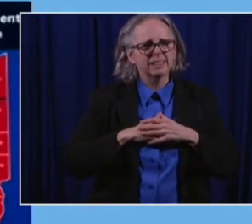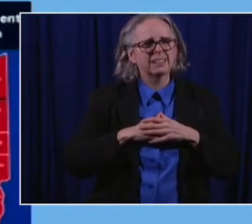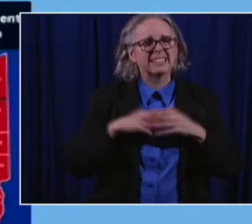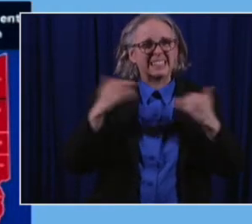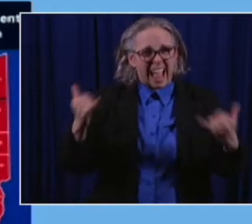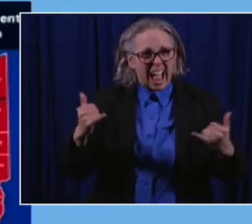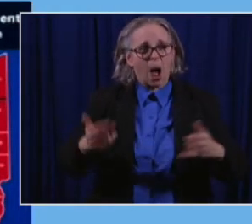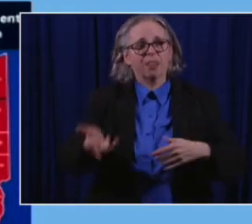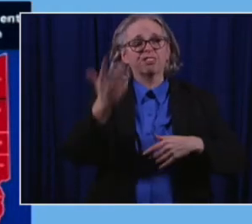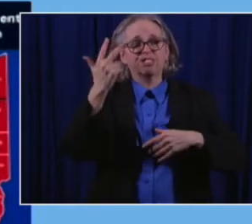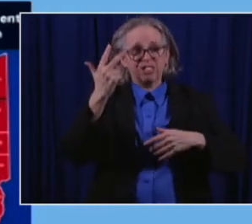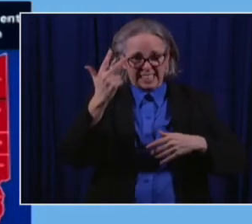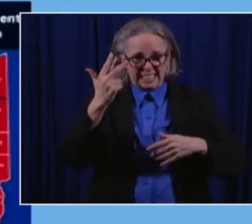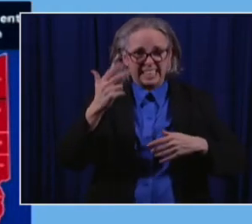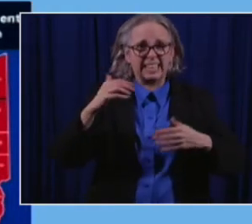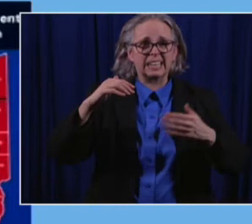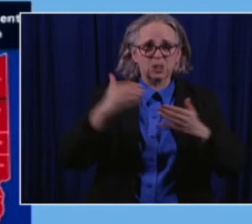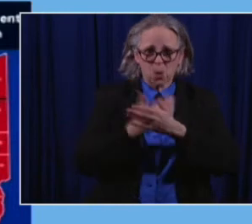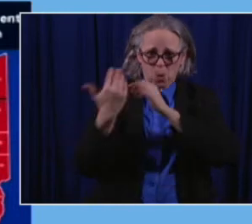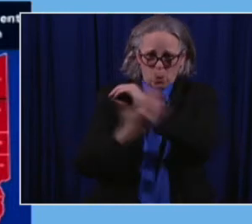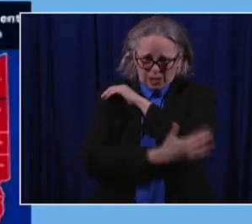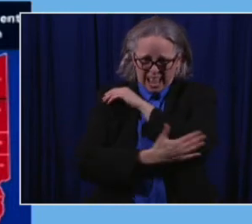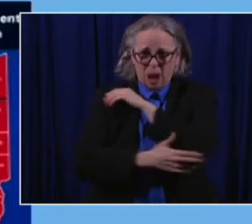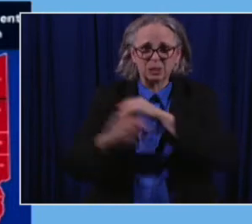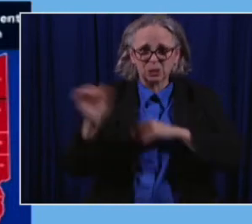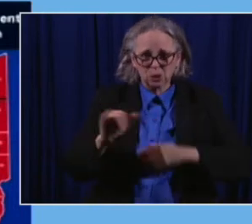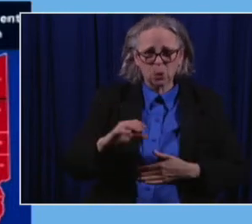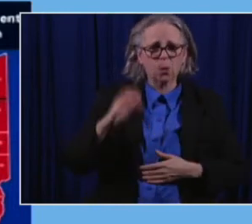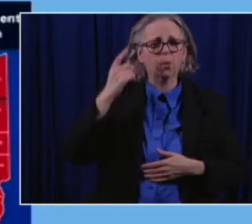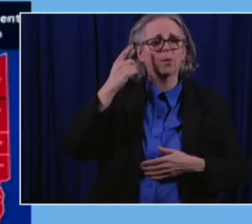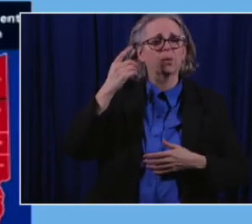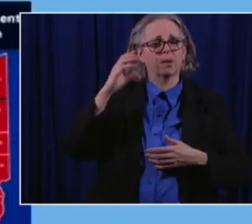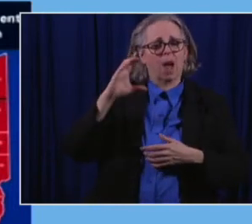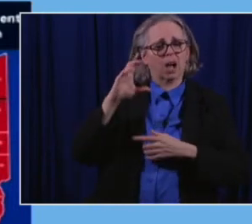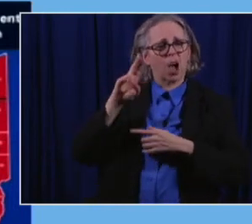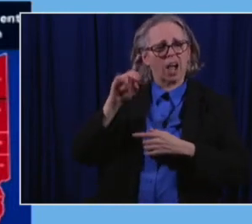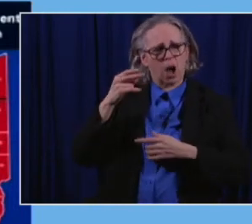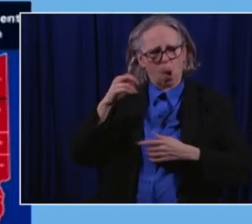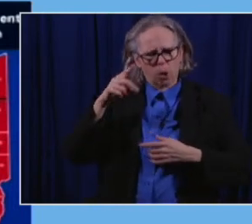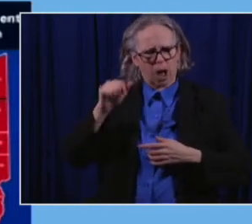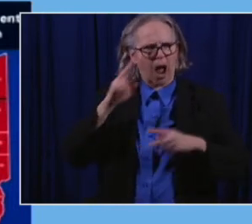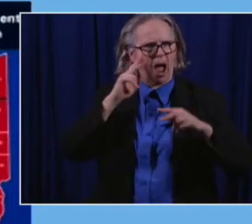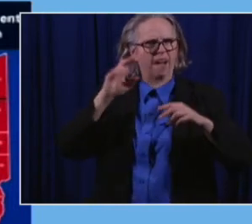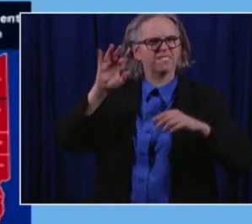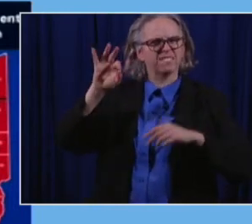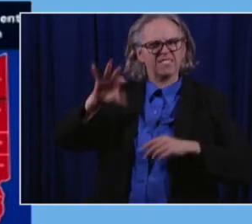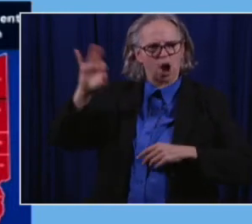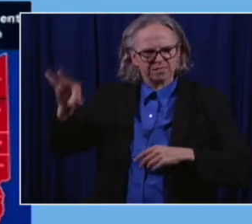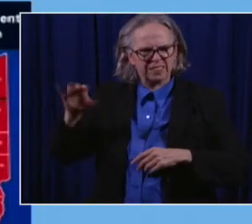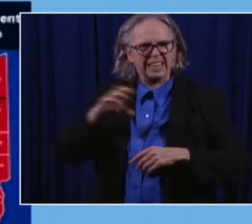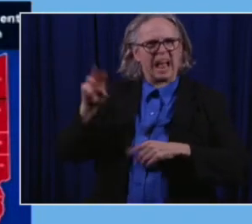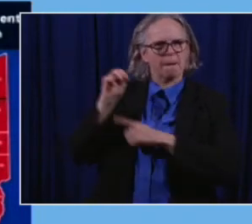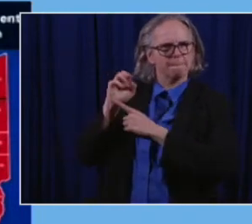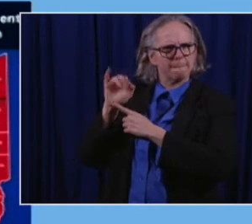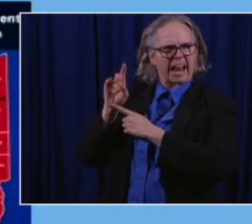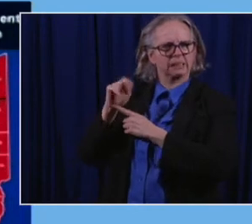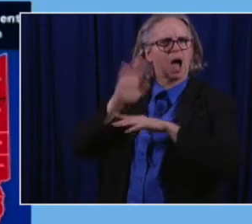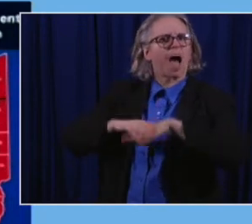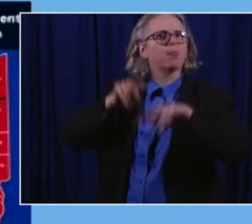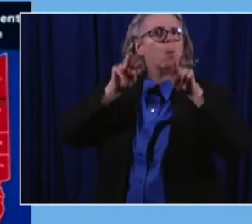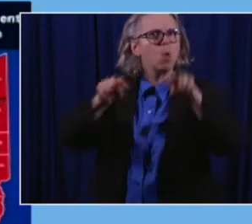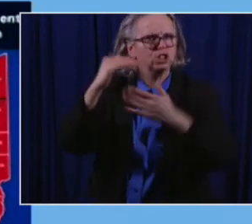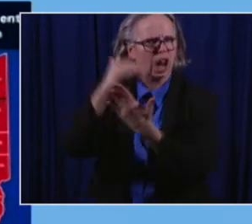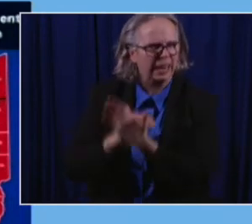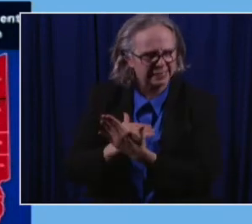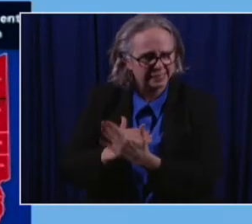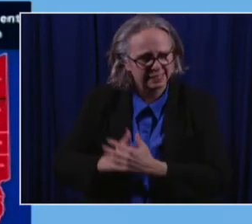again, Fairfield, and Madison counties. I've asked Dr. Andy Thomas to come back on in a moment to